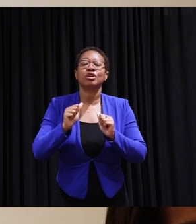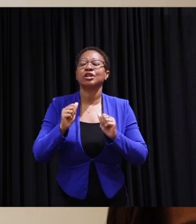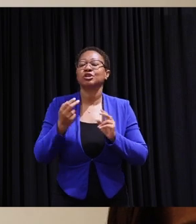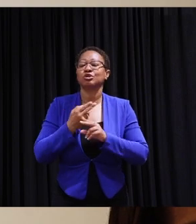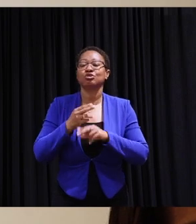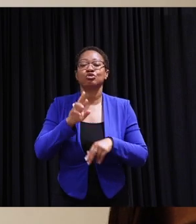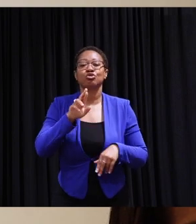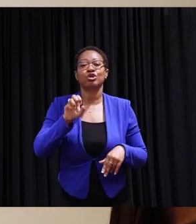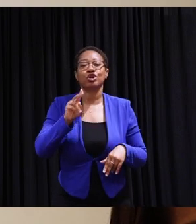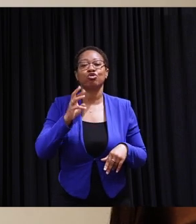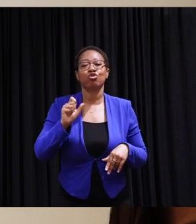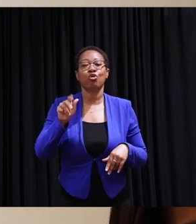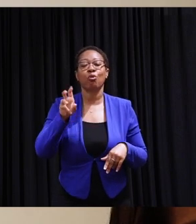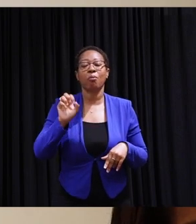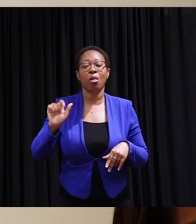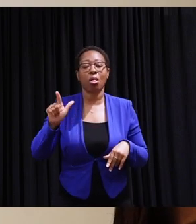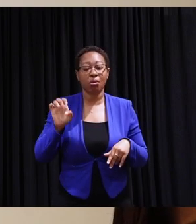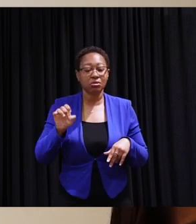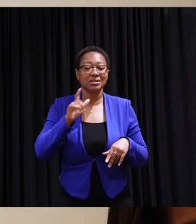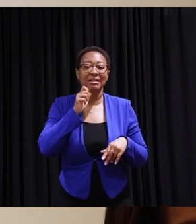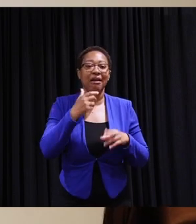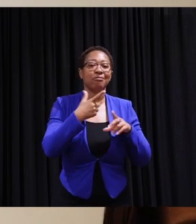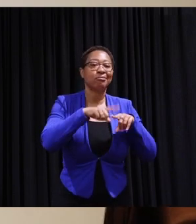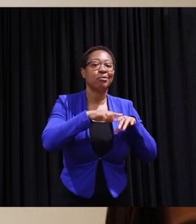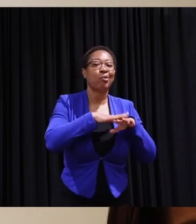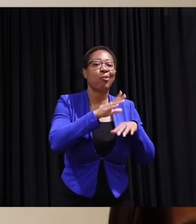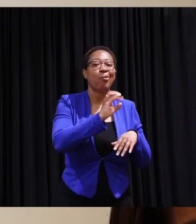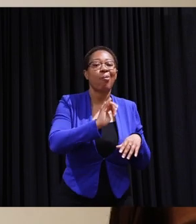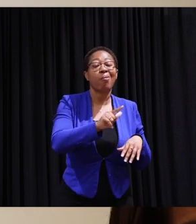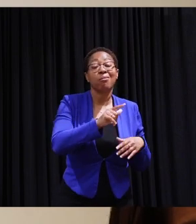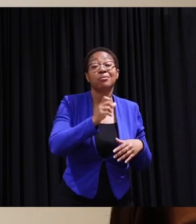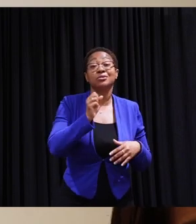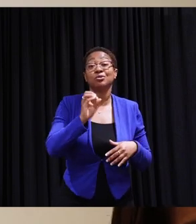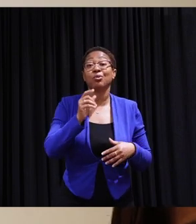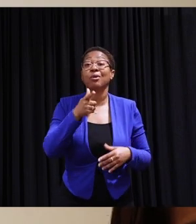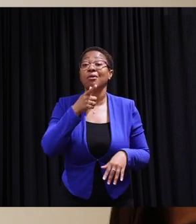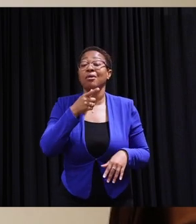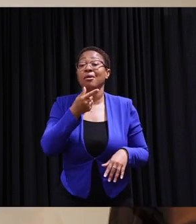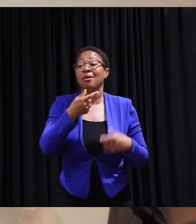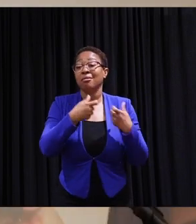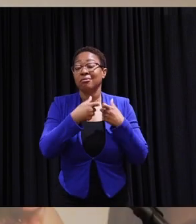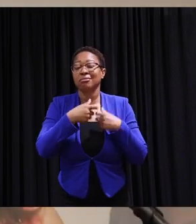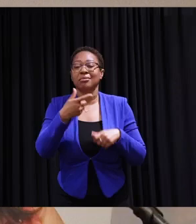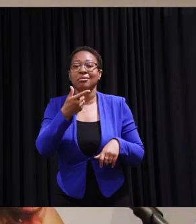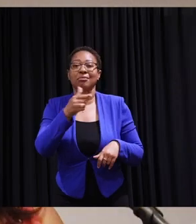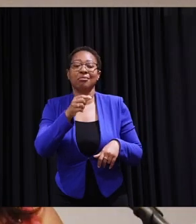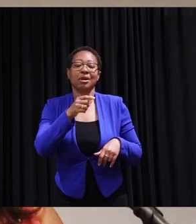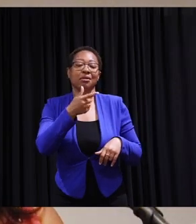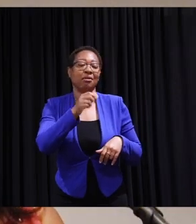not having to be dependent on fossil fuels, so that the utility then, we aren't so beholden to the utility.